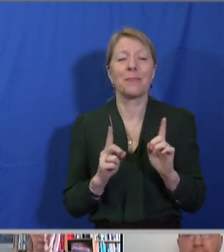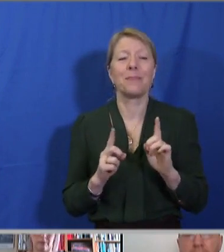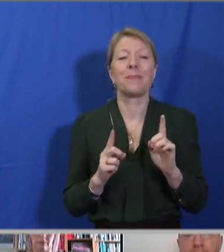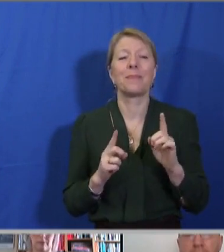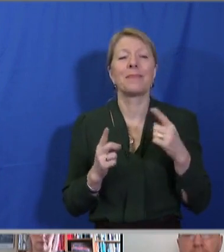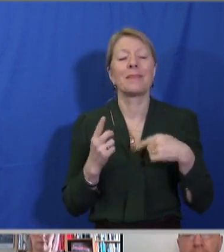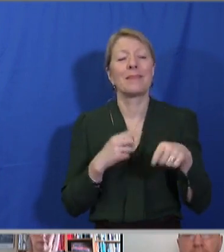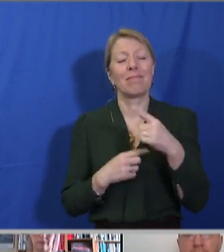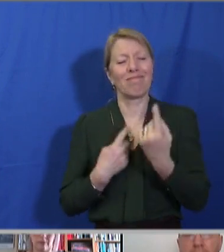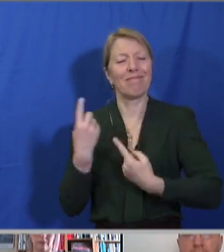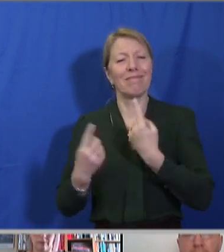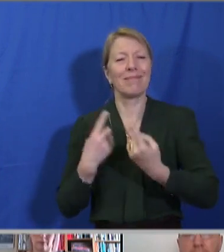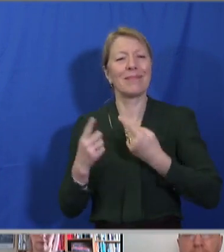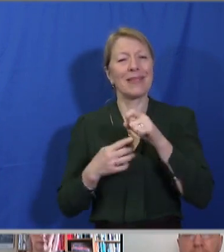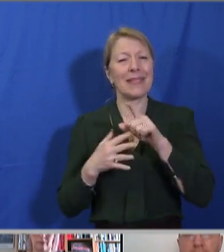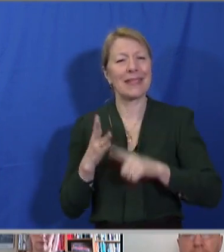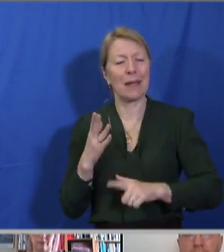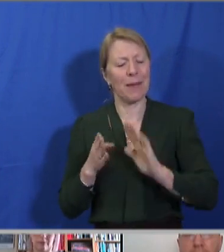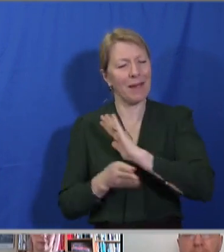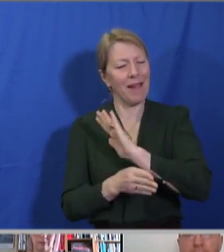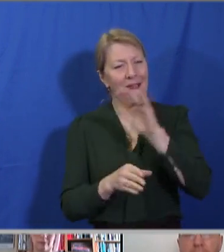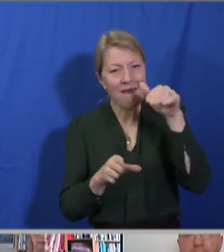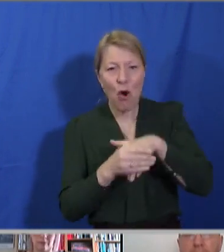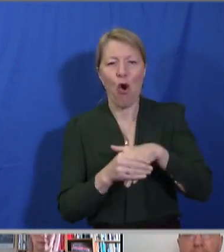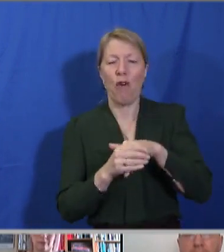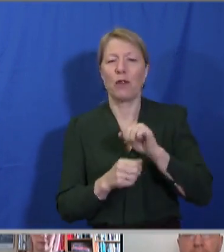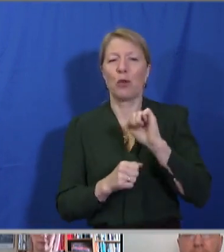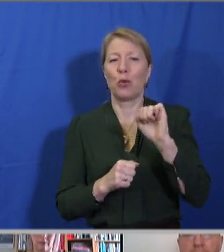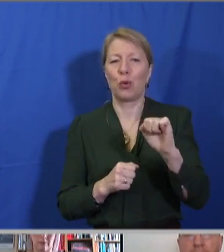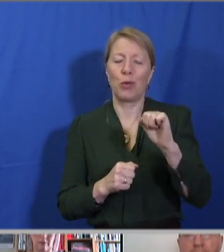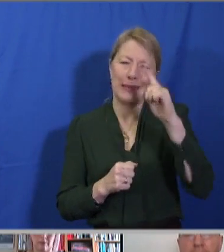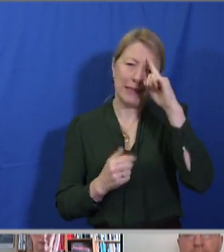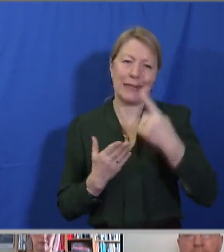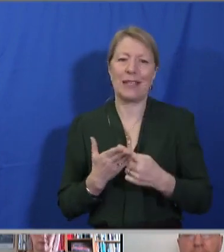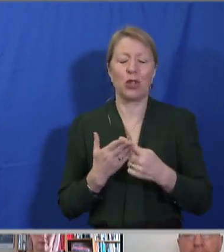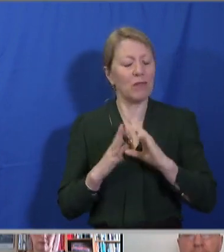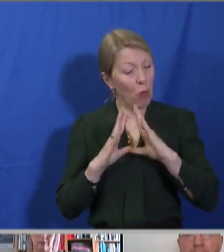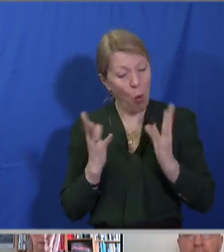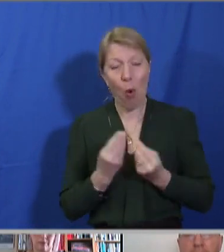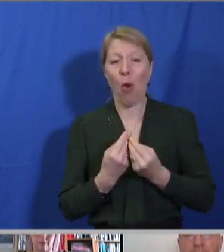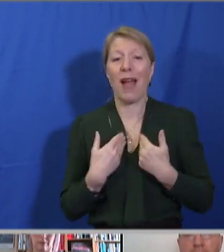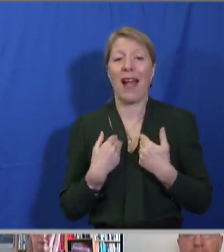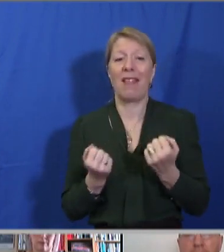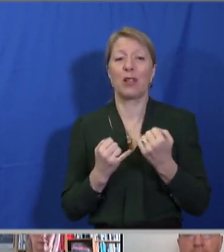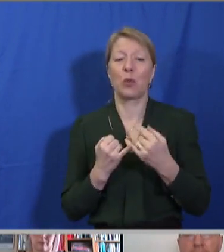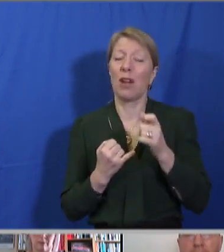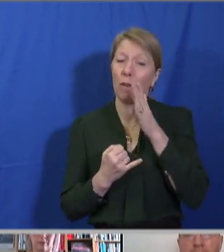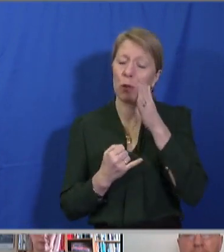involved in shaping decisions of health and social care in the